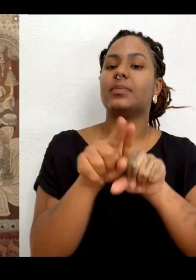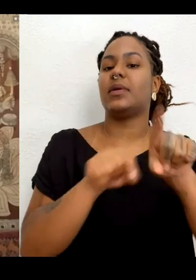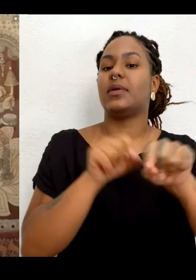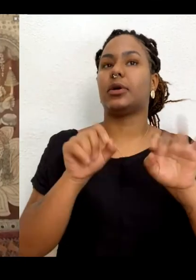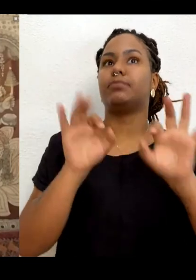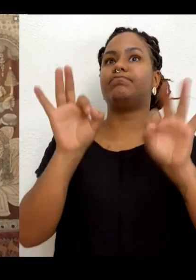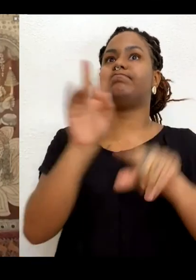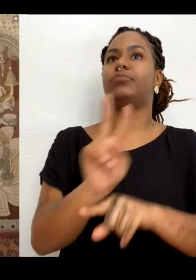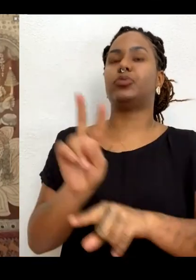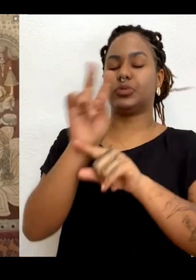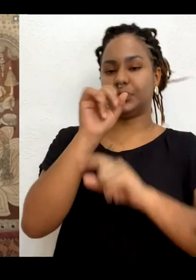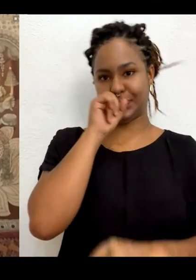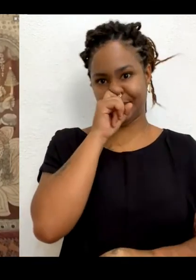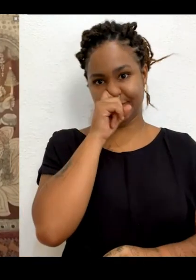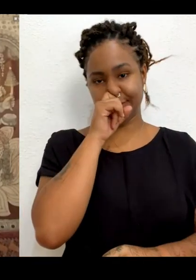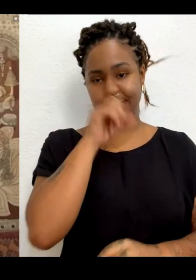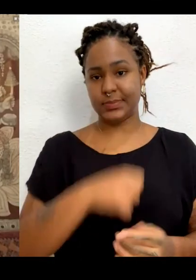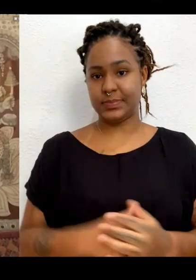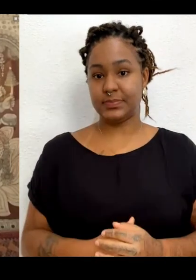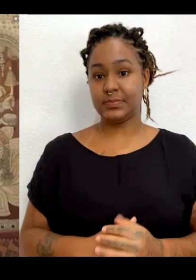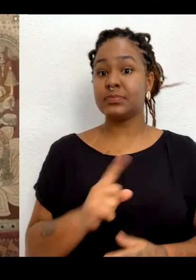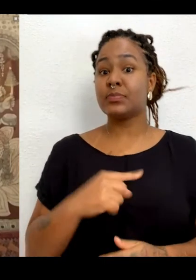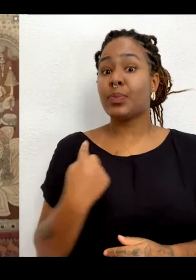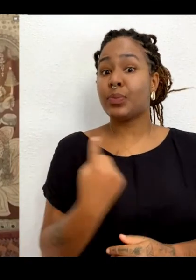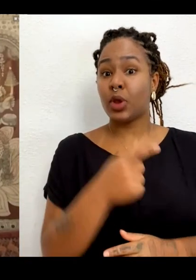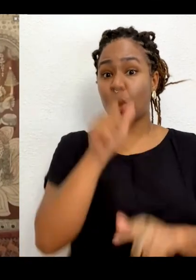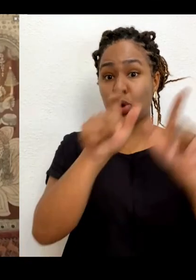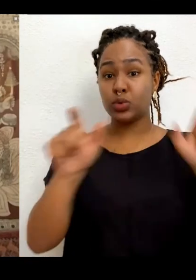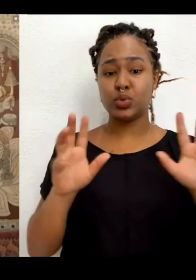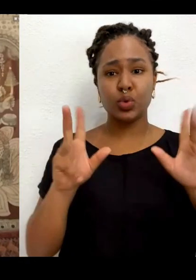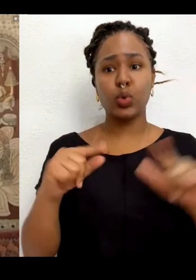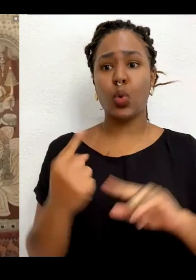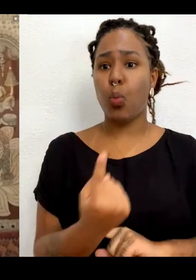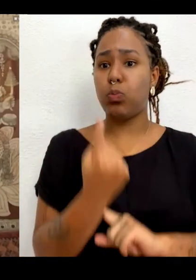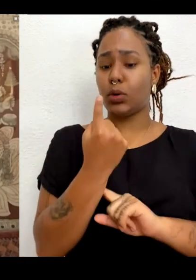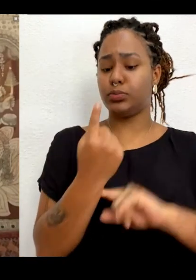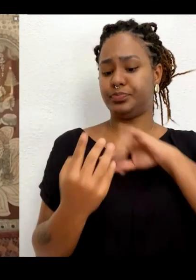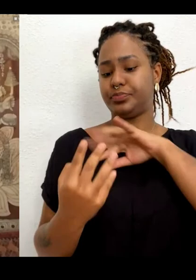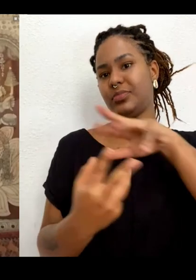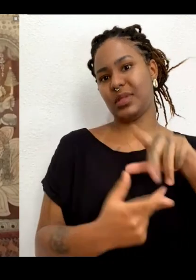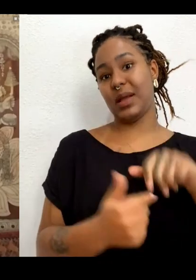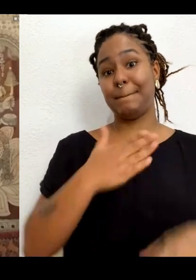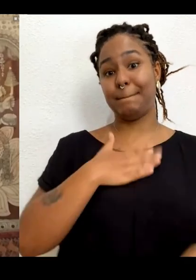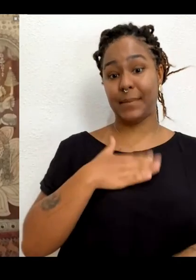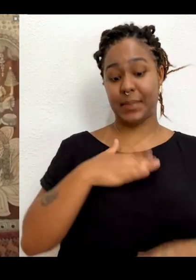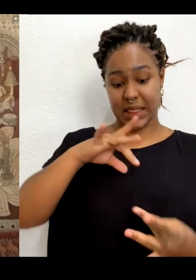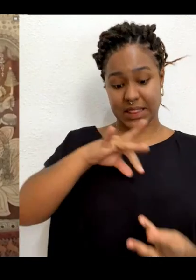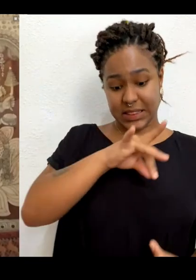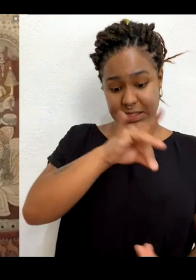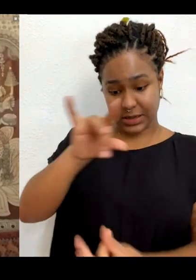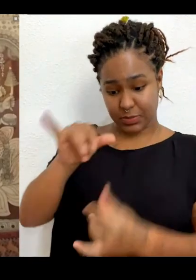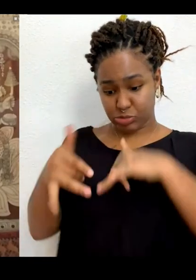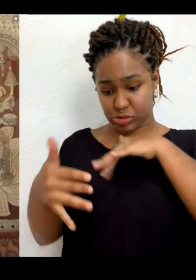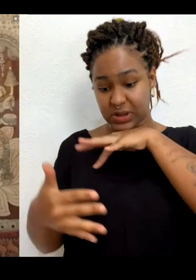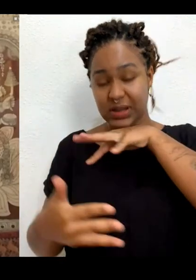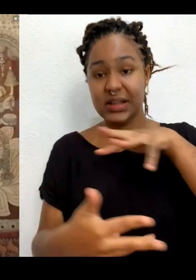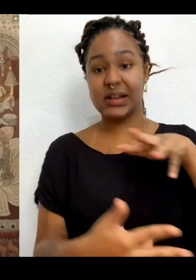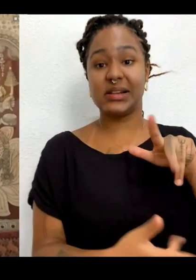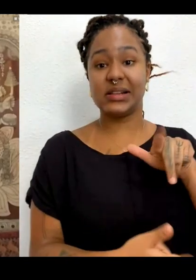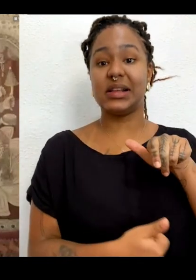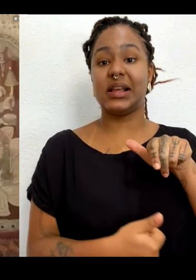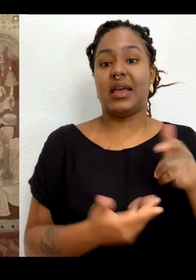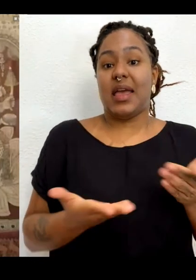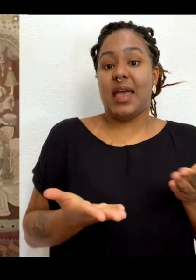planet for me Arts democracy is not just about rebalancing the harmony between